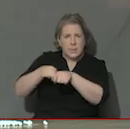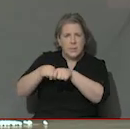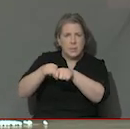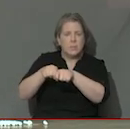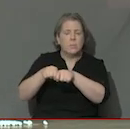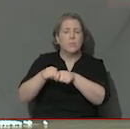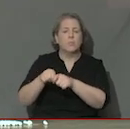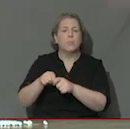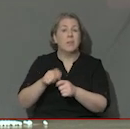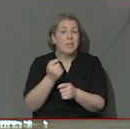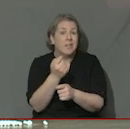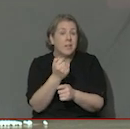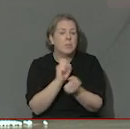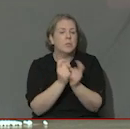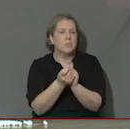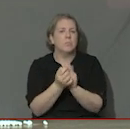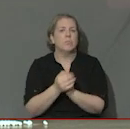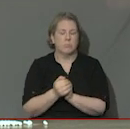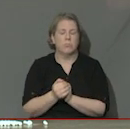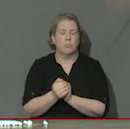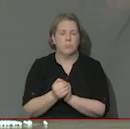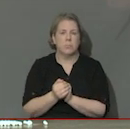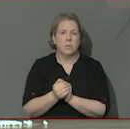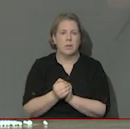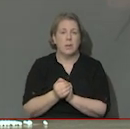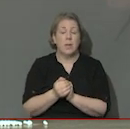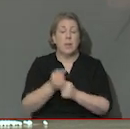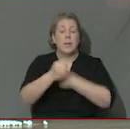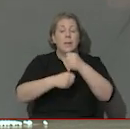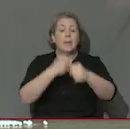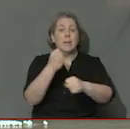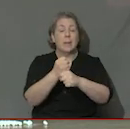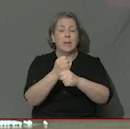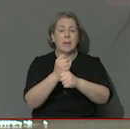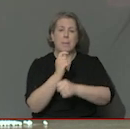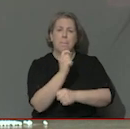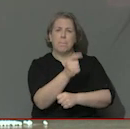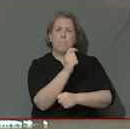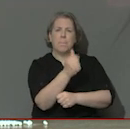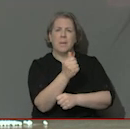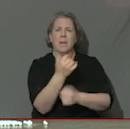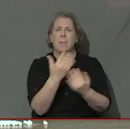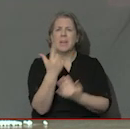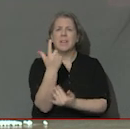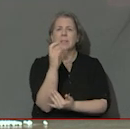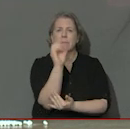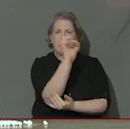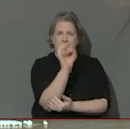where they say 70% of the annual fees have been paid. What are we looking for?